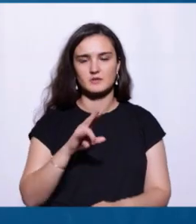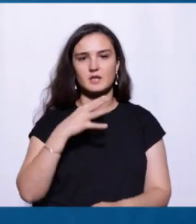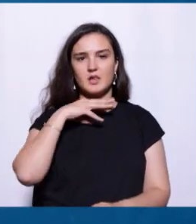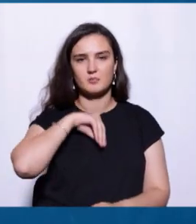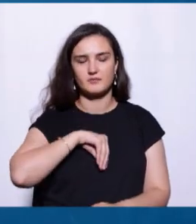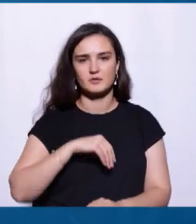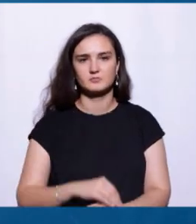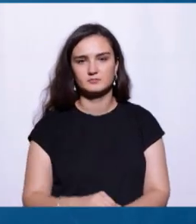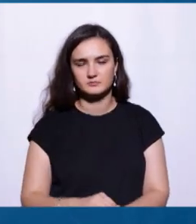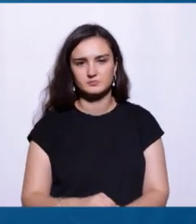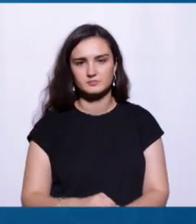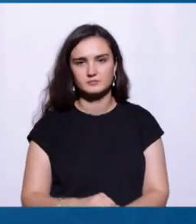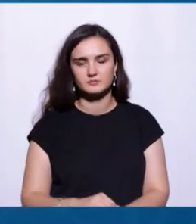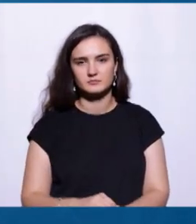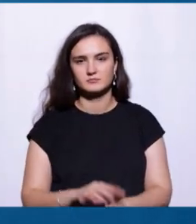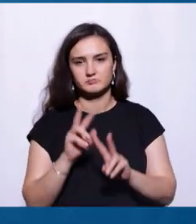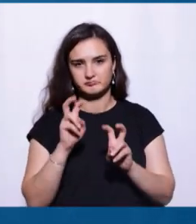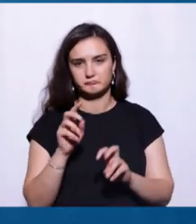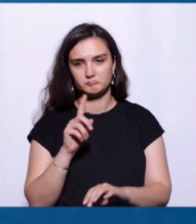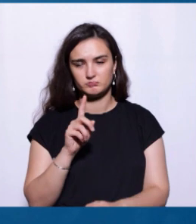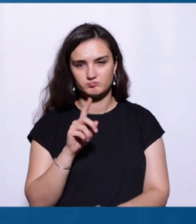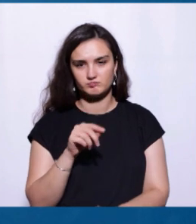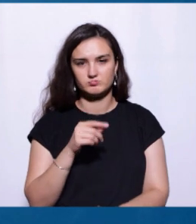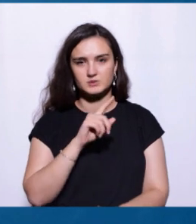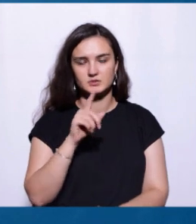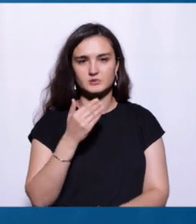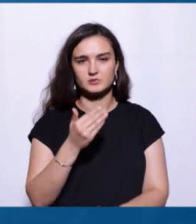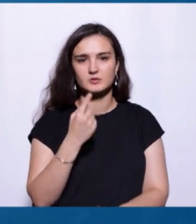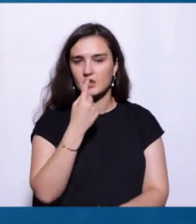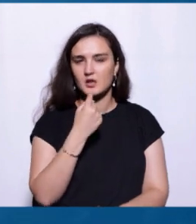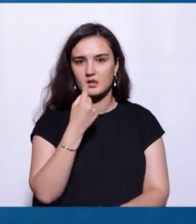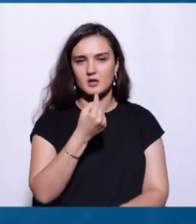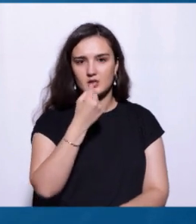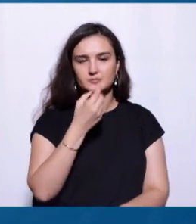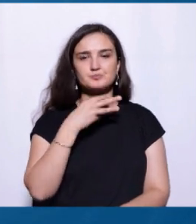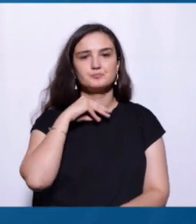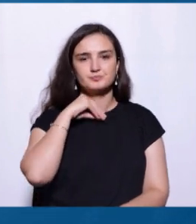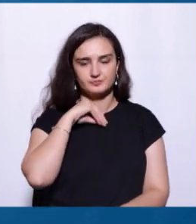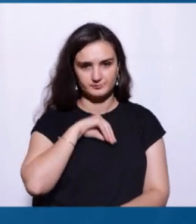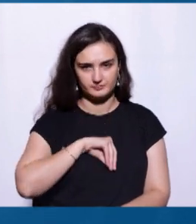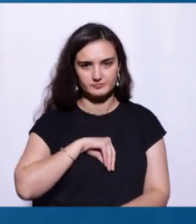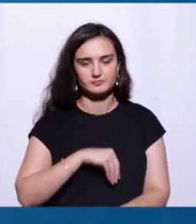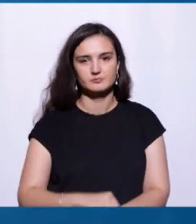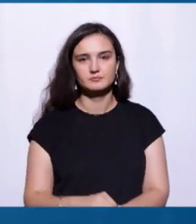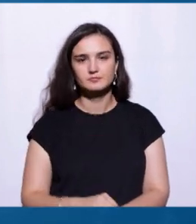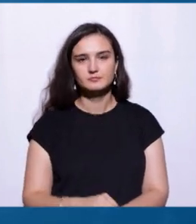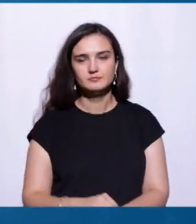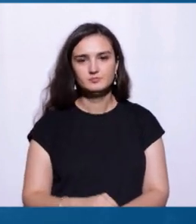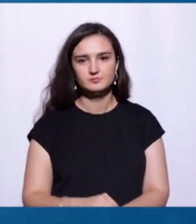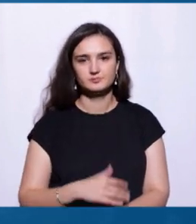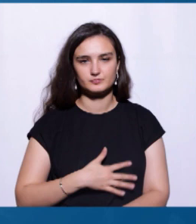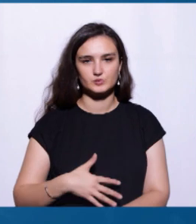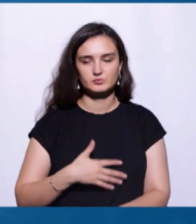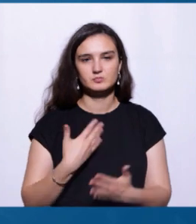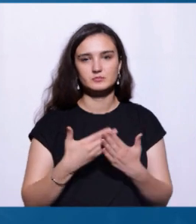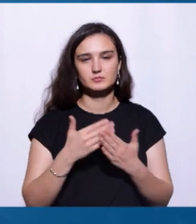qlapva. Swallow means to take anything from your mouth, down your throat, and into your stomach. For